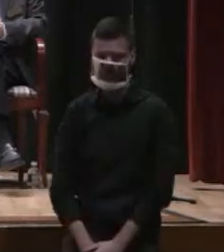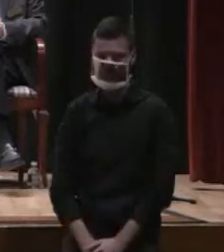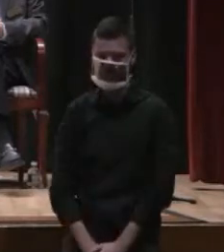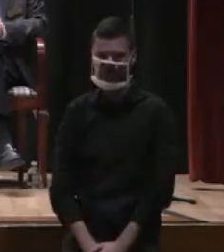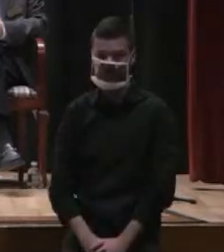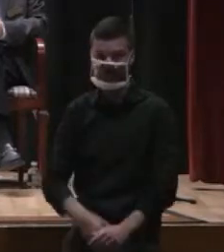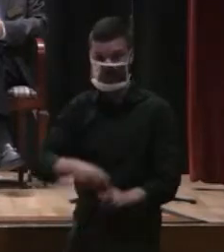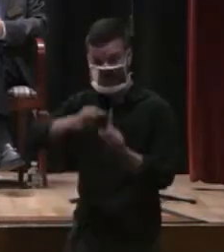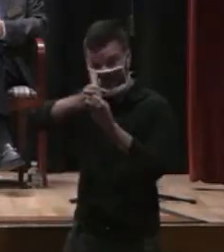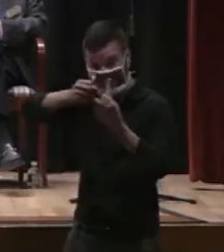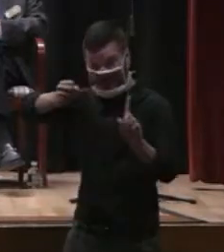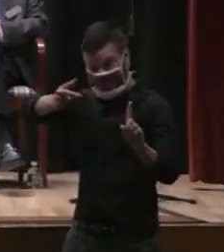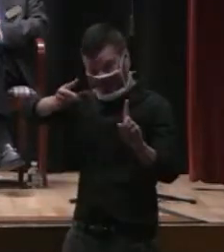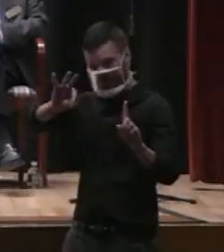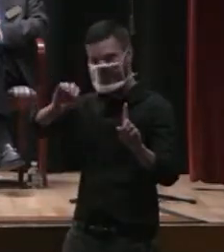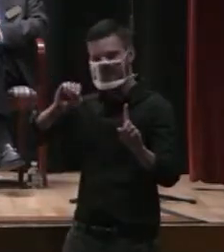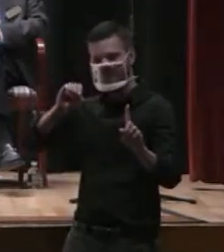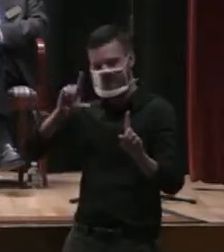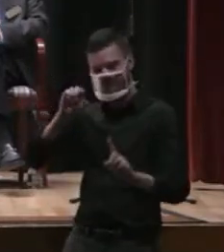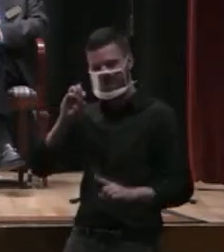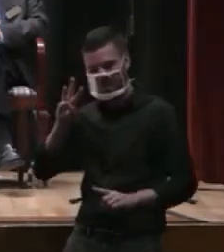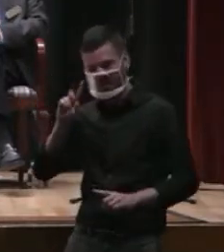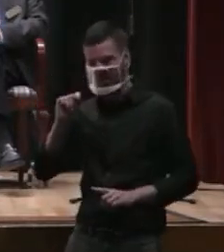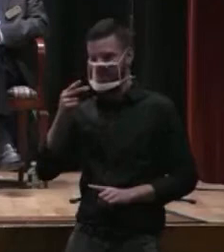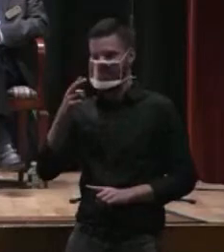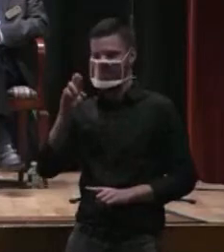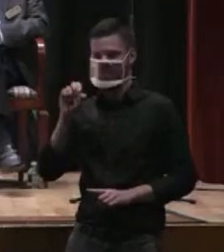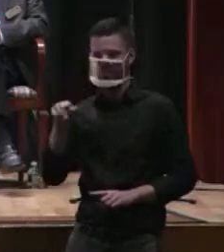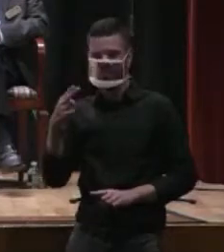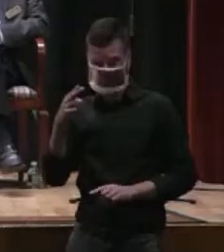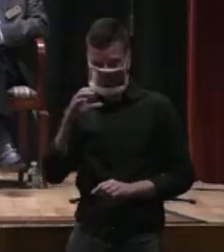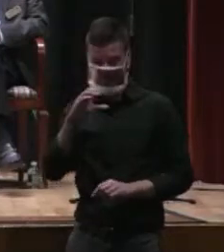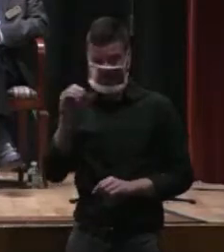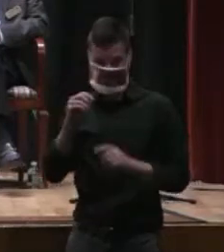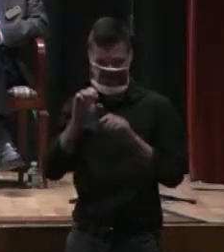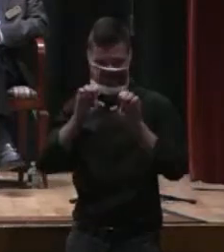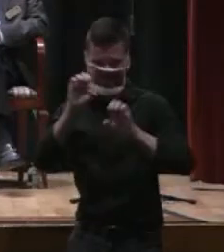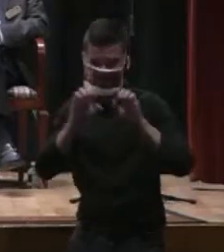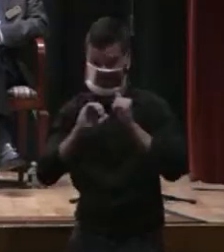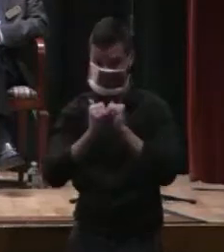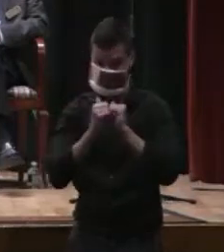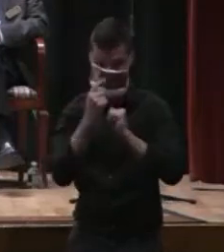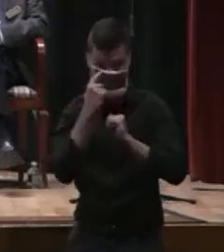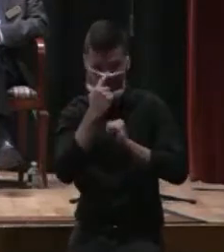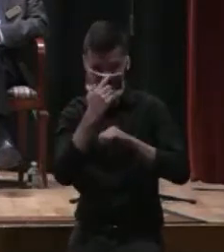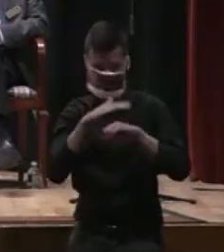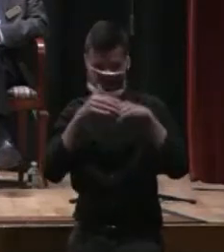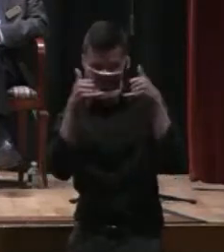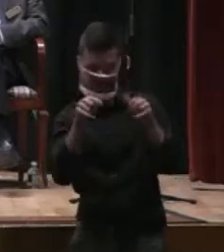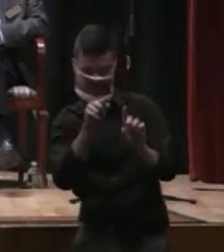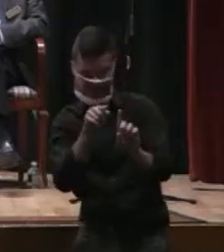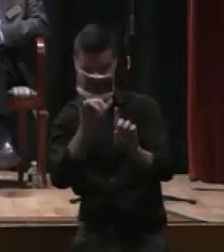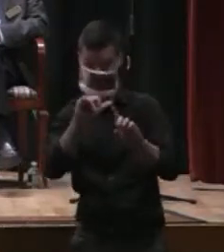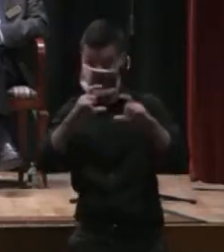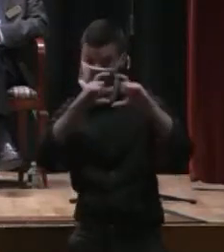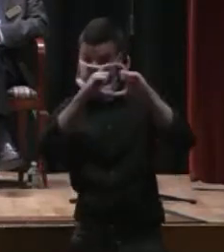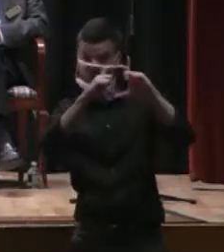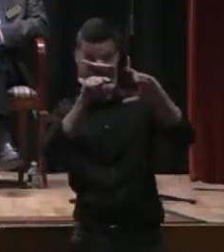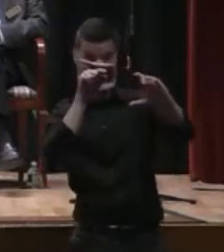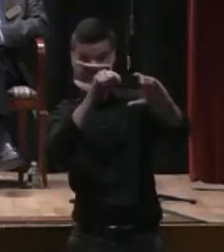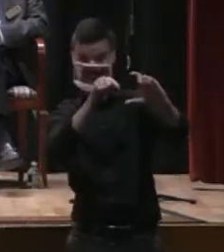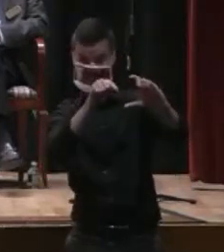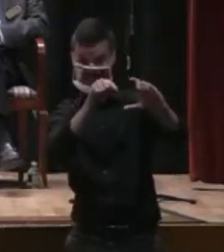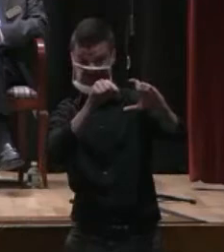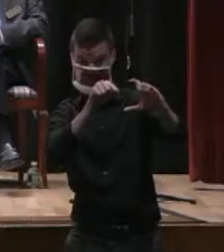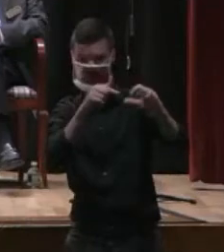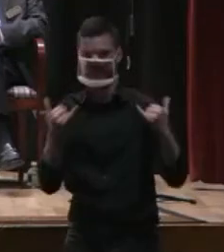Follow through and evaluate by keeping your eyes on the prize. For me, that target was a picture of